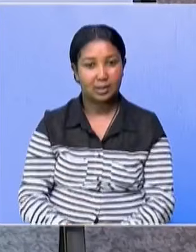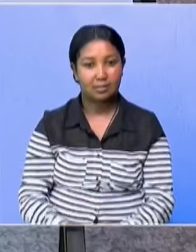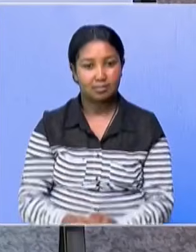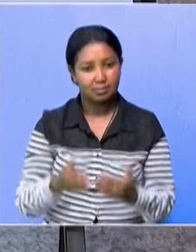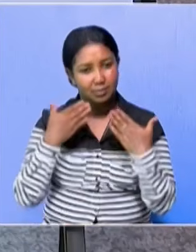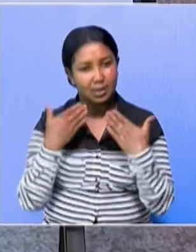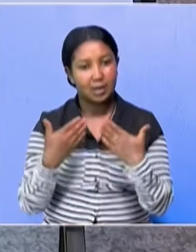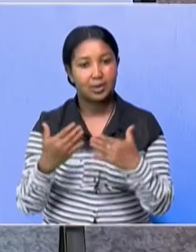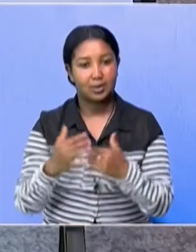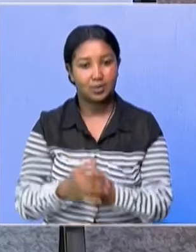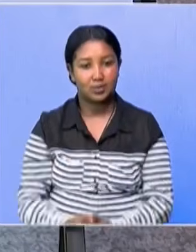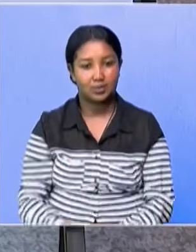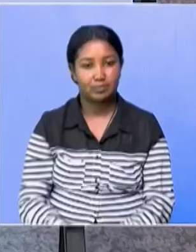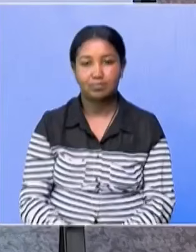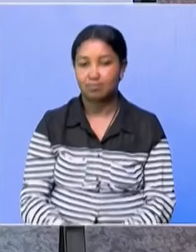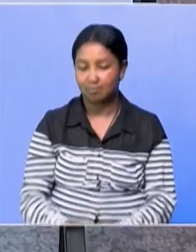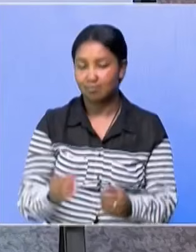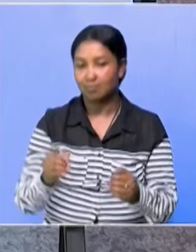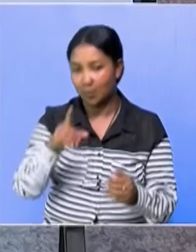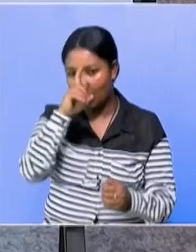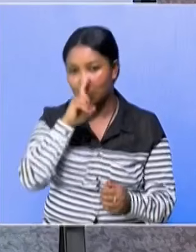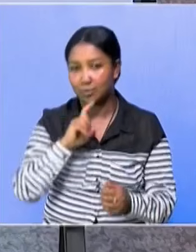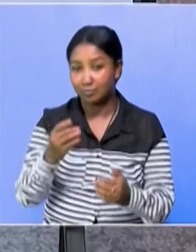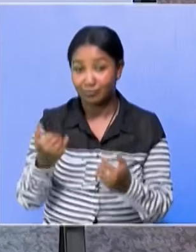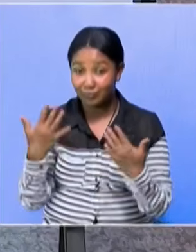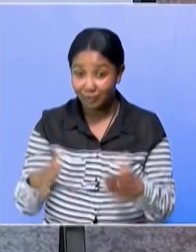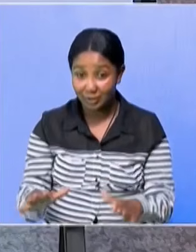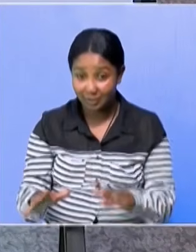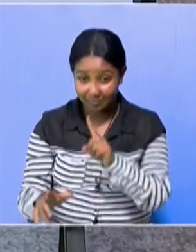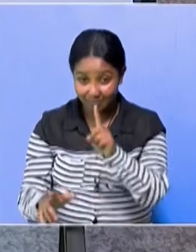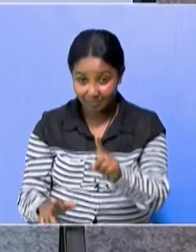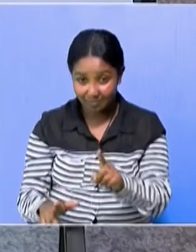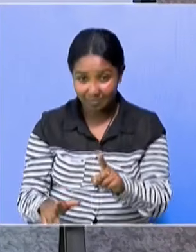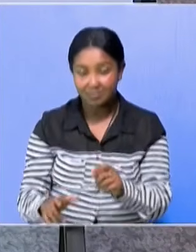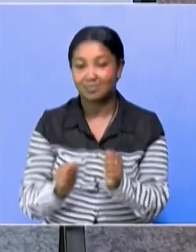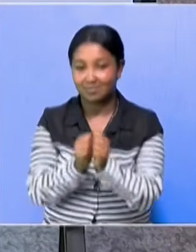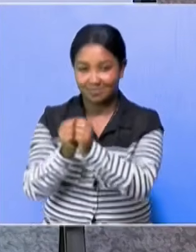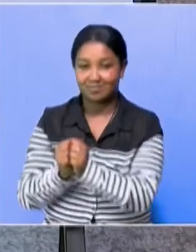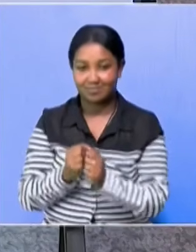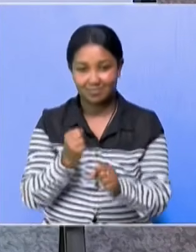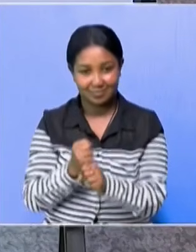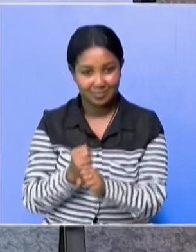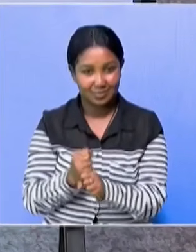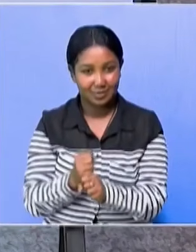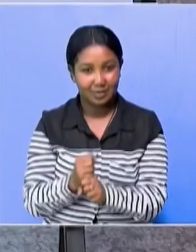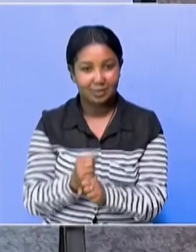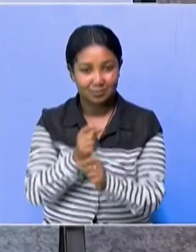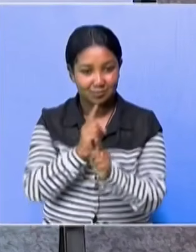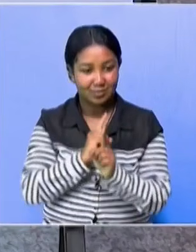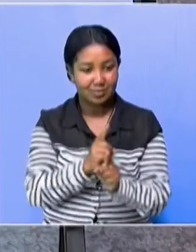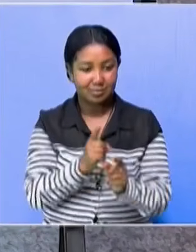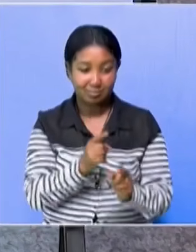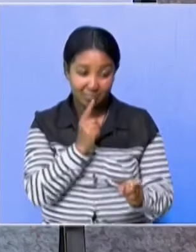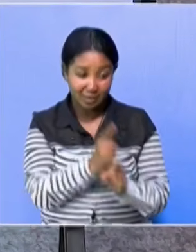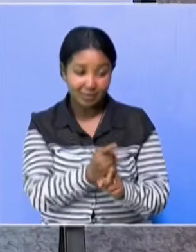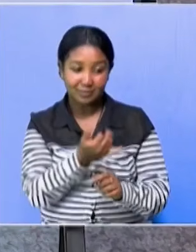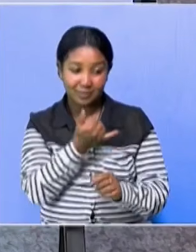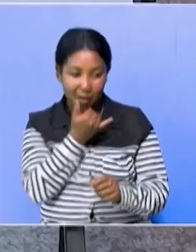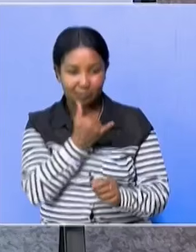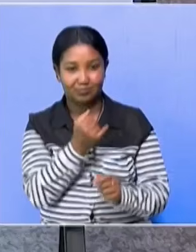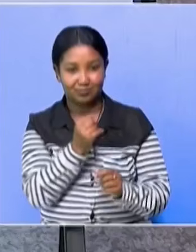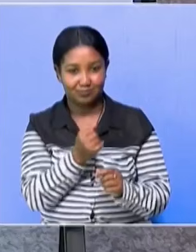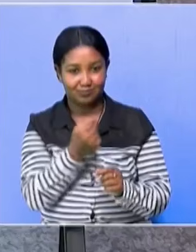Thank you. Very interesting, John. Have we done? Let's go and do together. Check your answer and share with your friends.